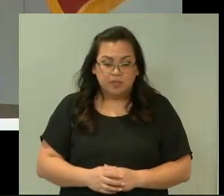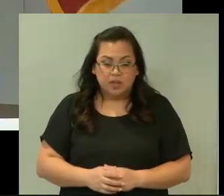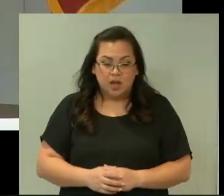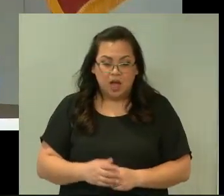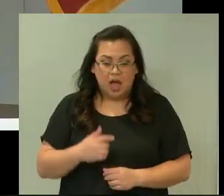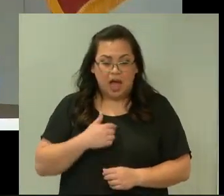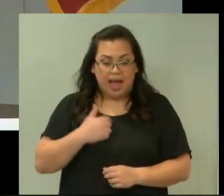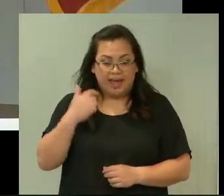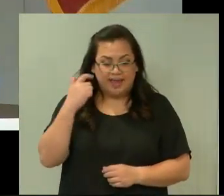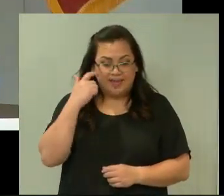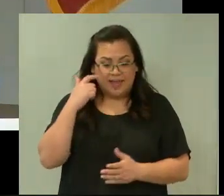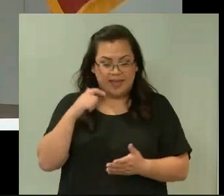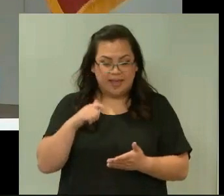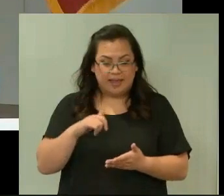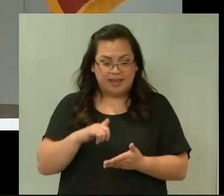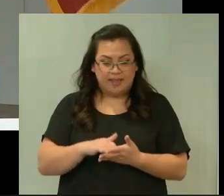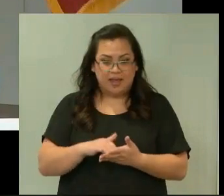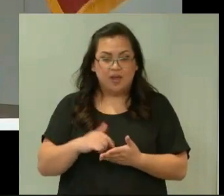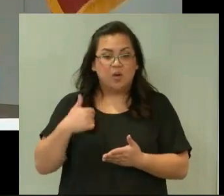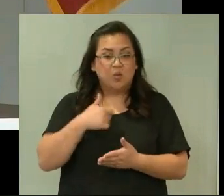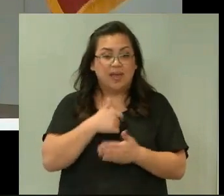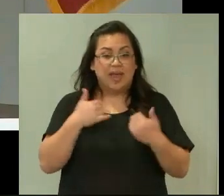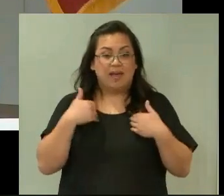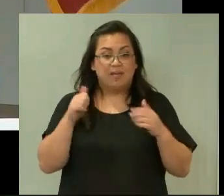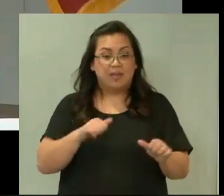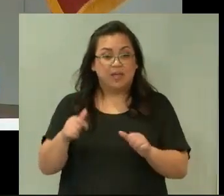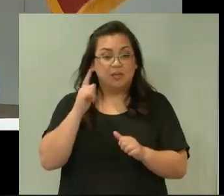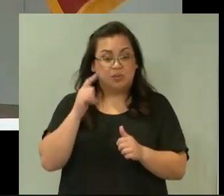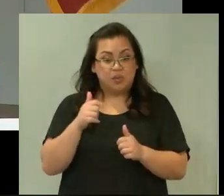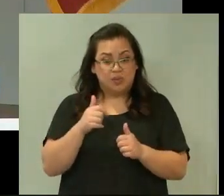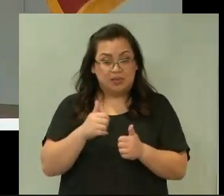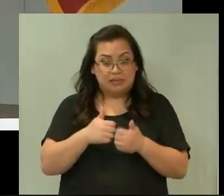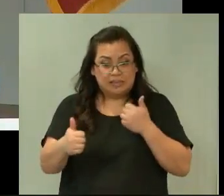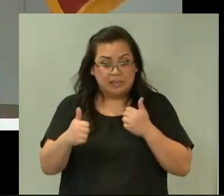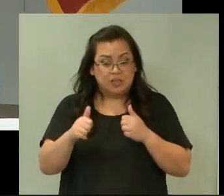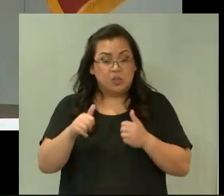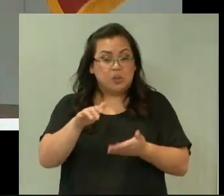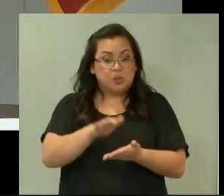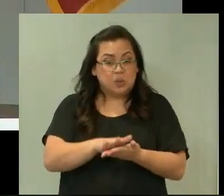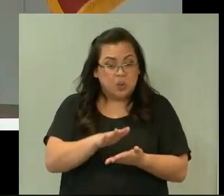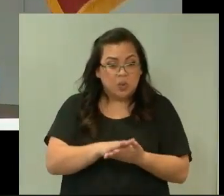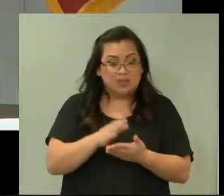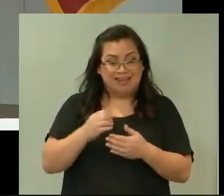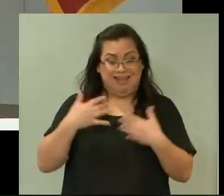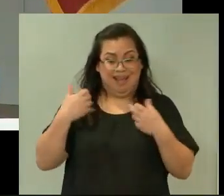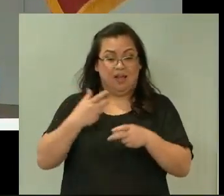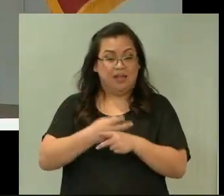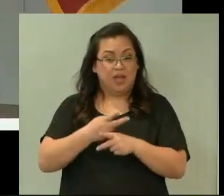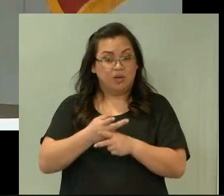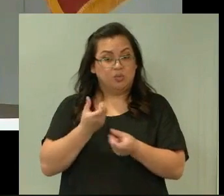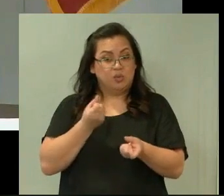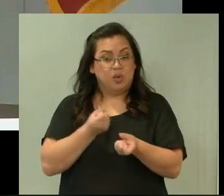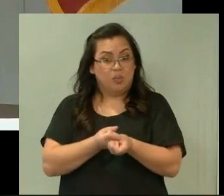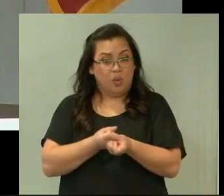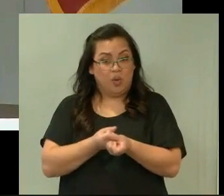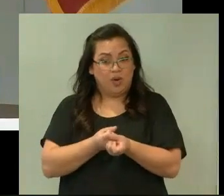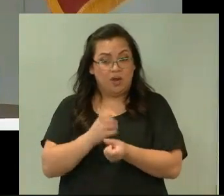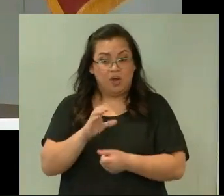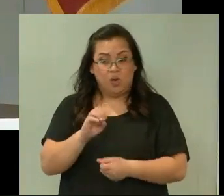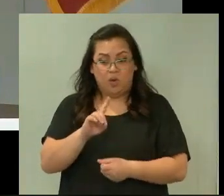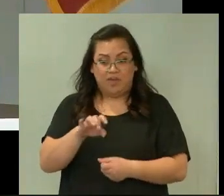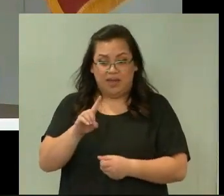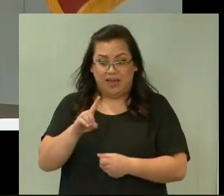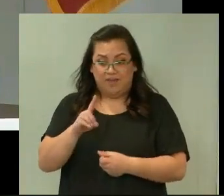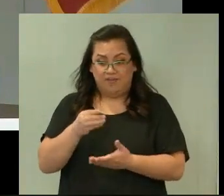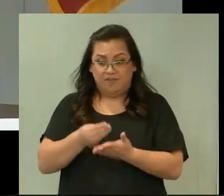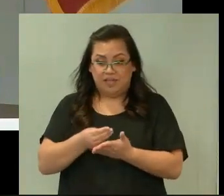think that we need the ability of businesses, including schools and childcare facilities, to support physical distancing. Physical distancing